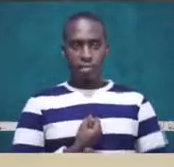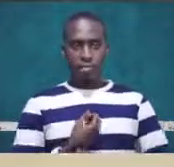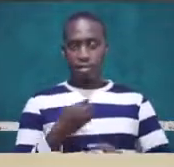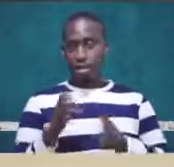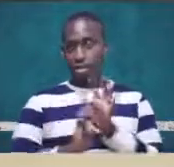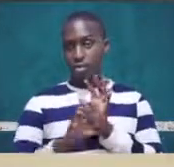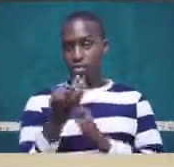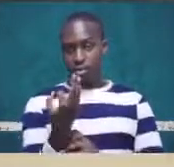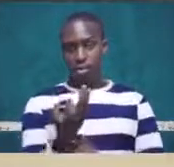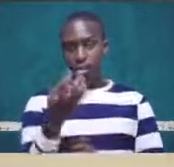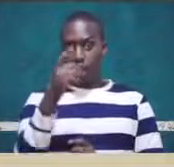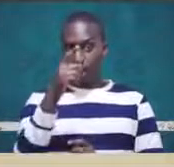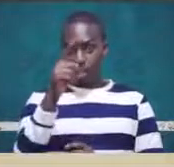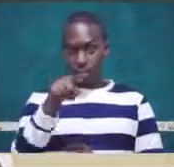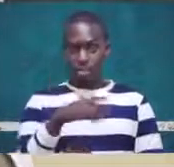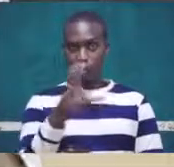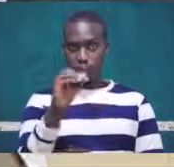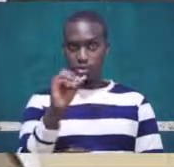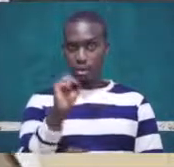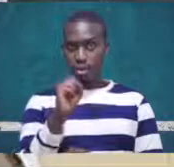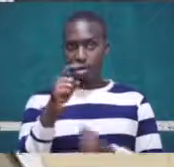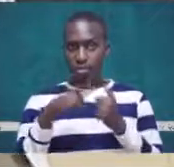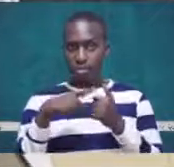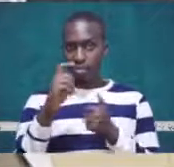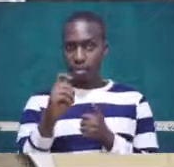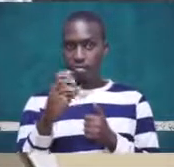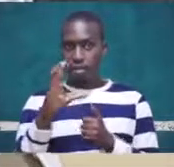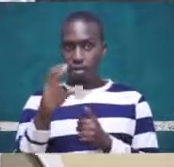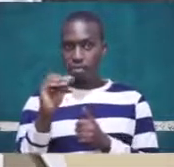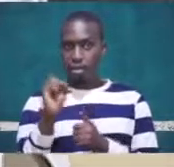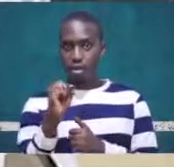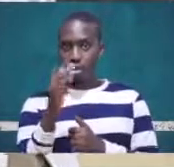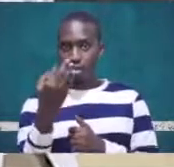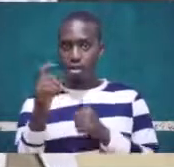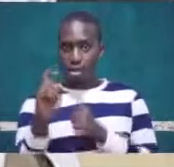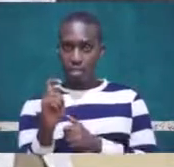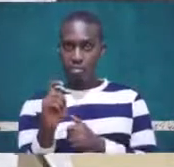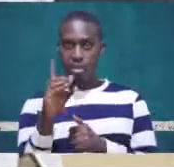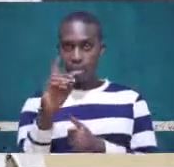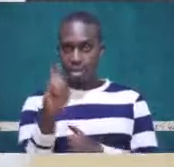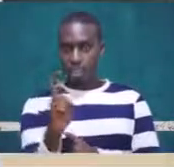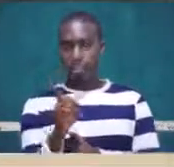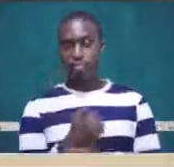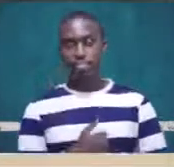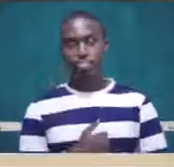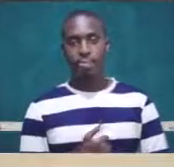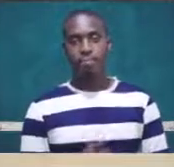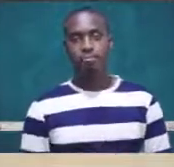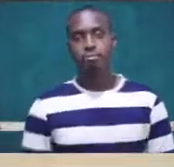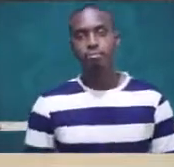Integral of cosine 6x times cosine of 3x dx.